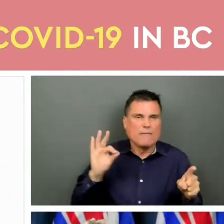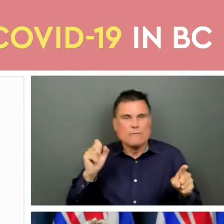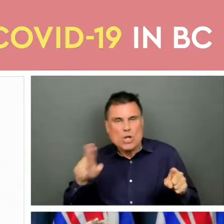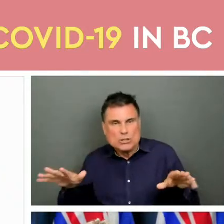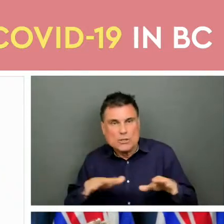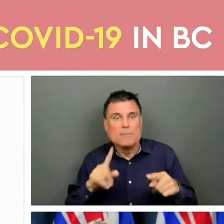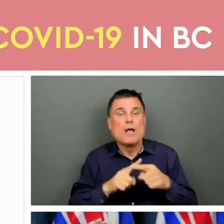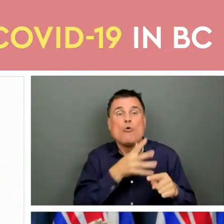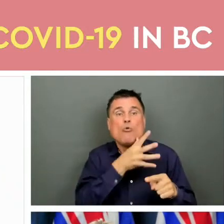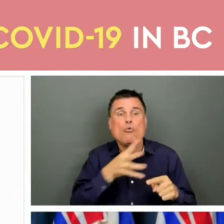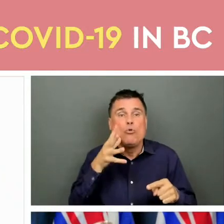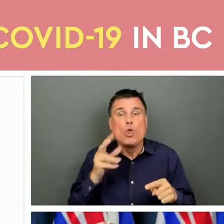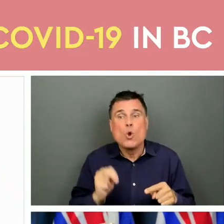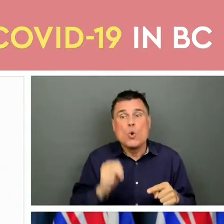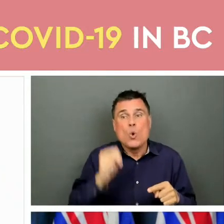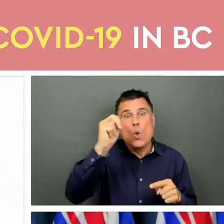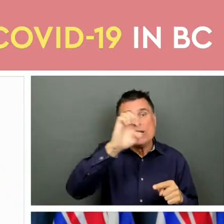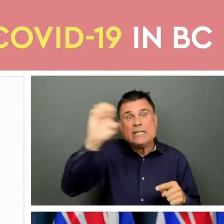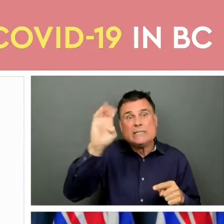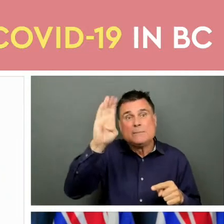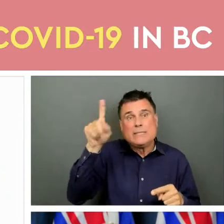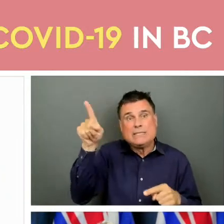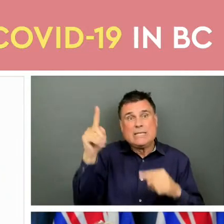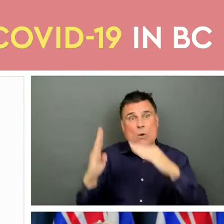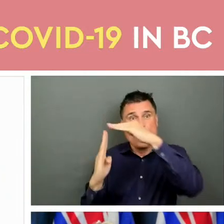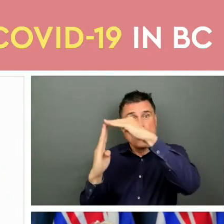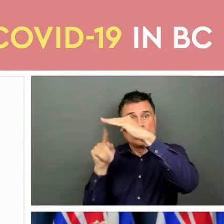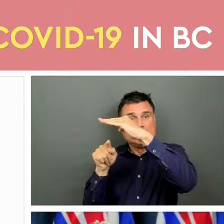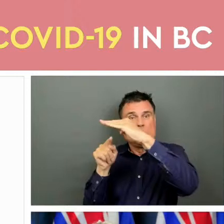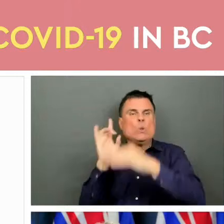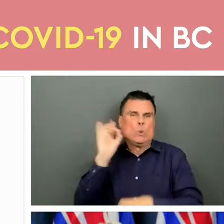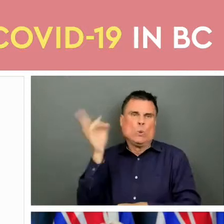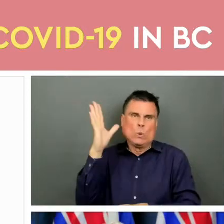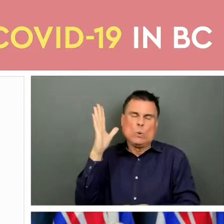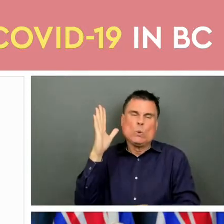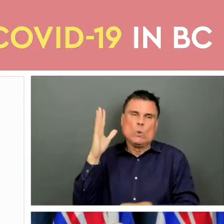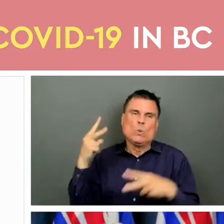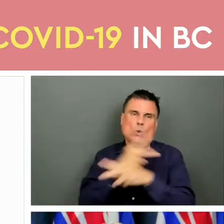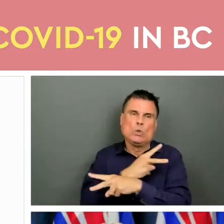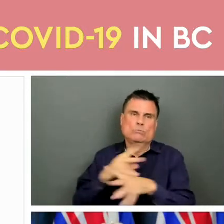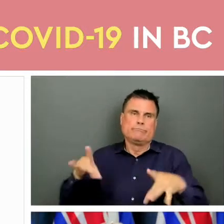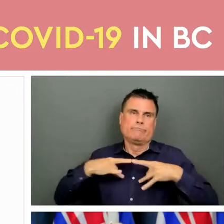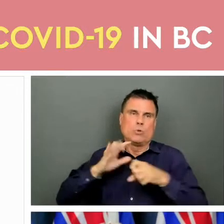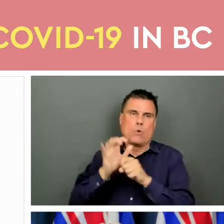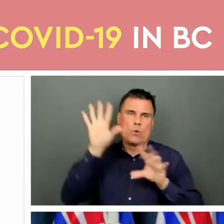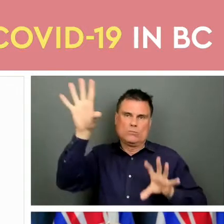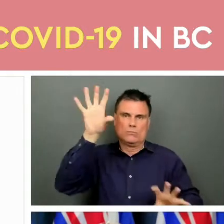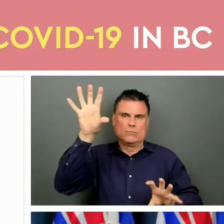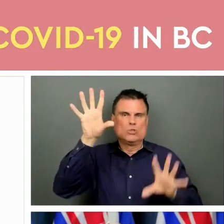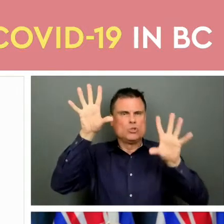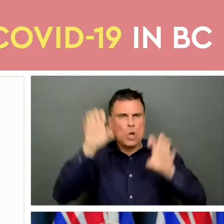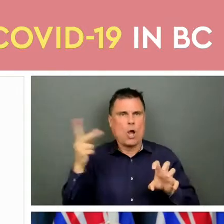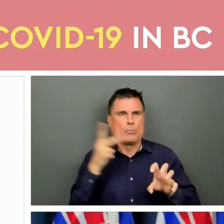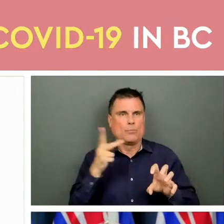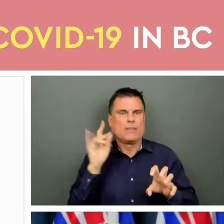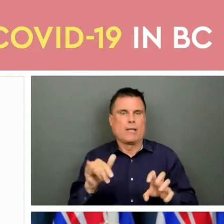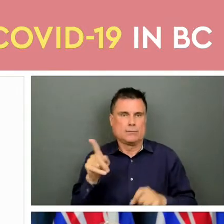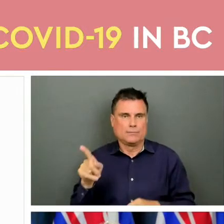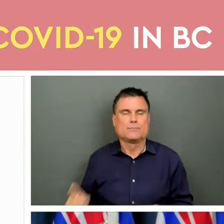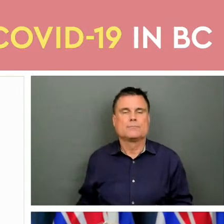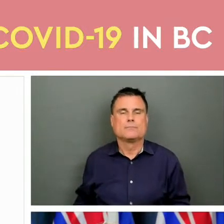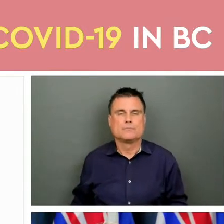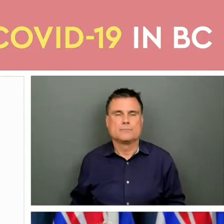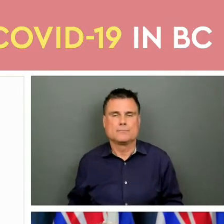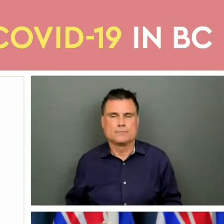particularly the northeast, have been highly impacted. The good news is this is the information about cases and